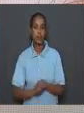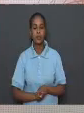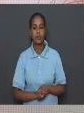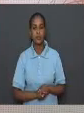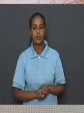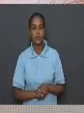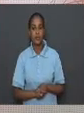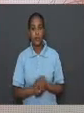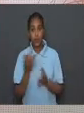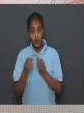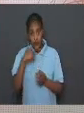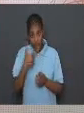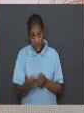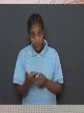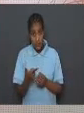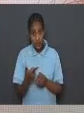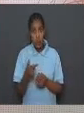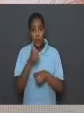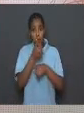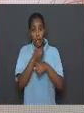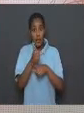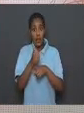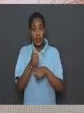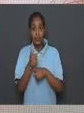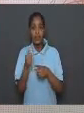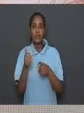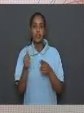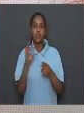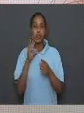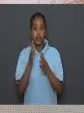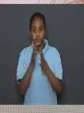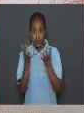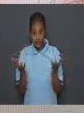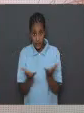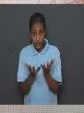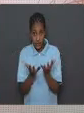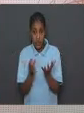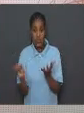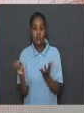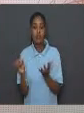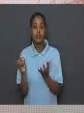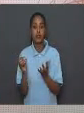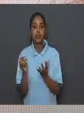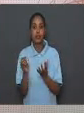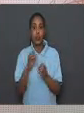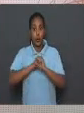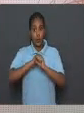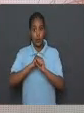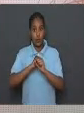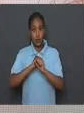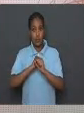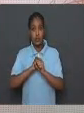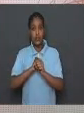corrosion, you are correct. If you said metal sinks and faucets are